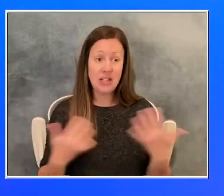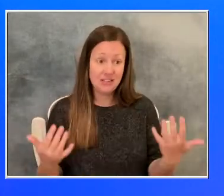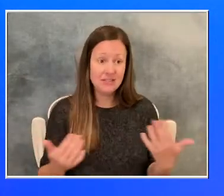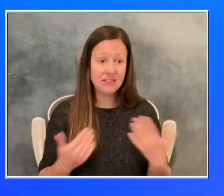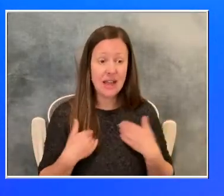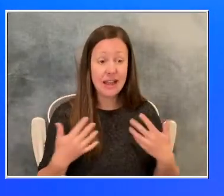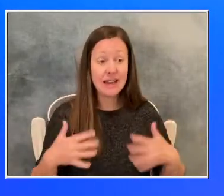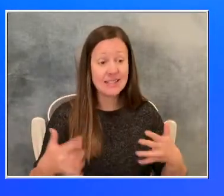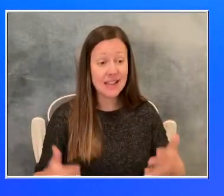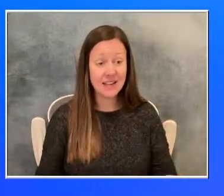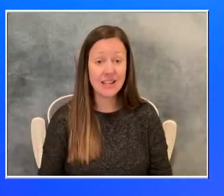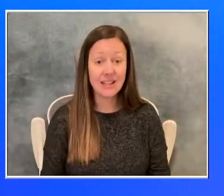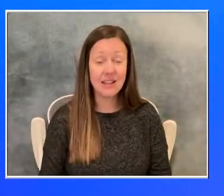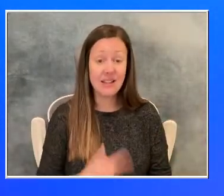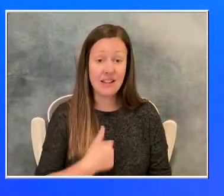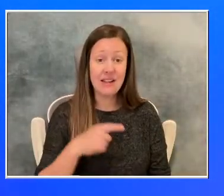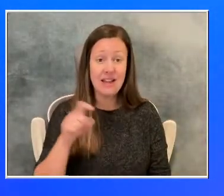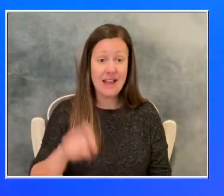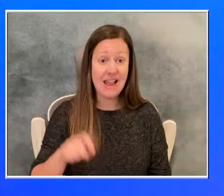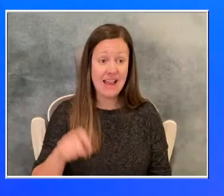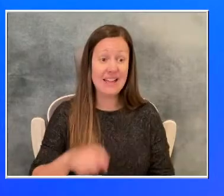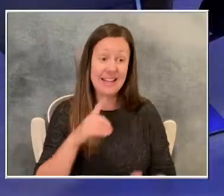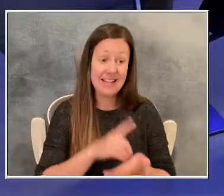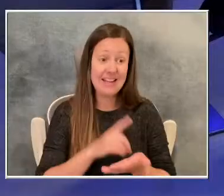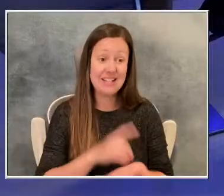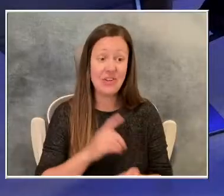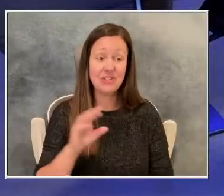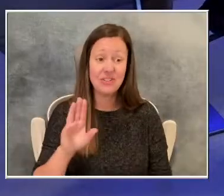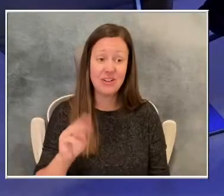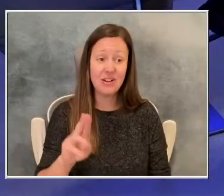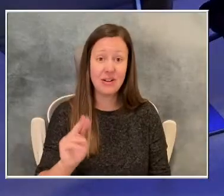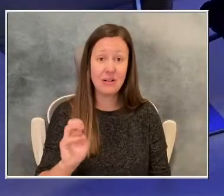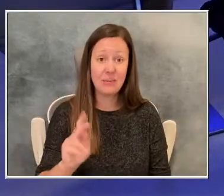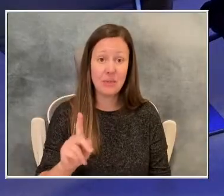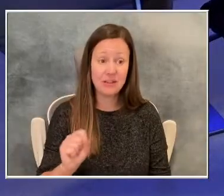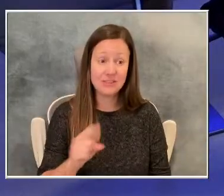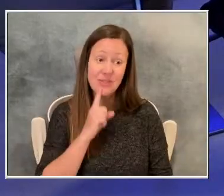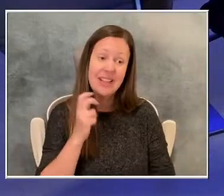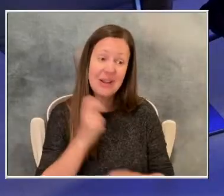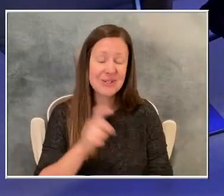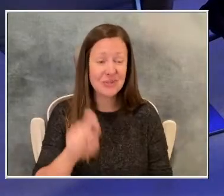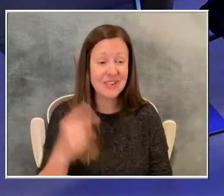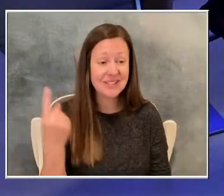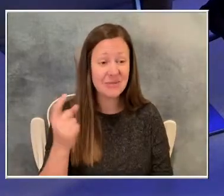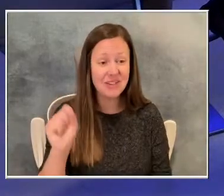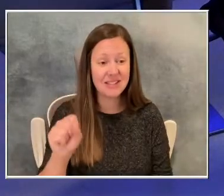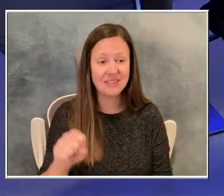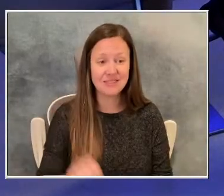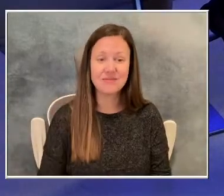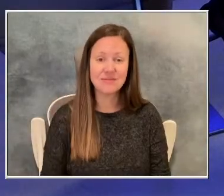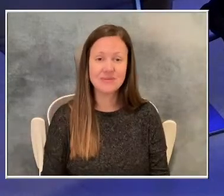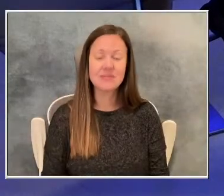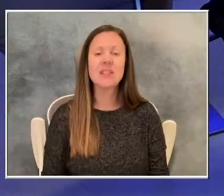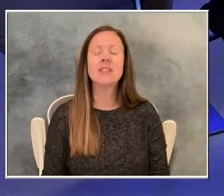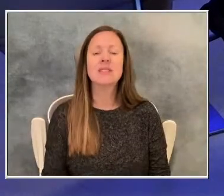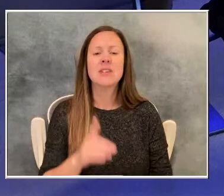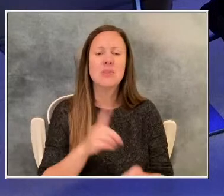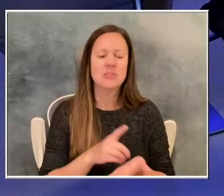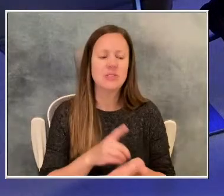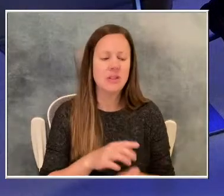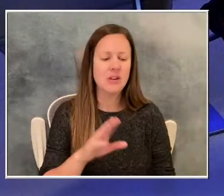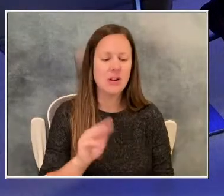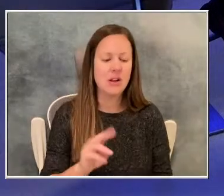I needed Dr. Monks. And it's hard to need someone. So Dr. Monks, tell us a little bit about what it was like when you first met Pam, and